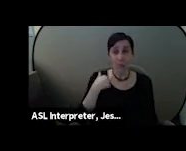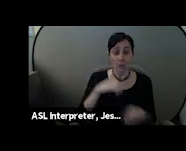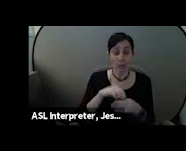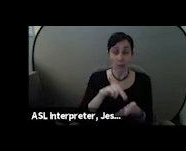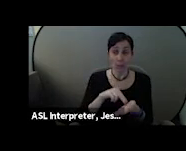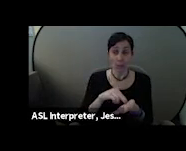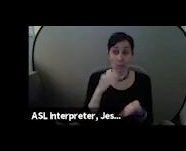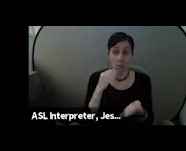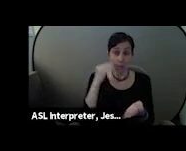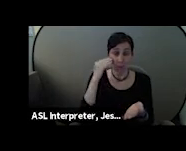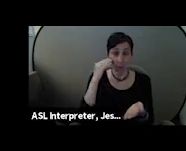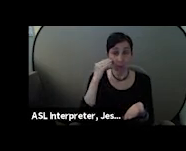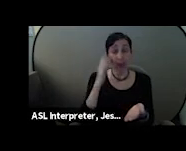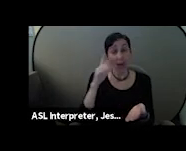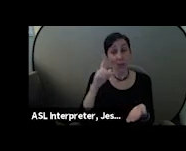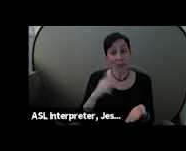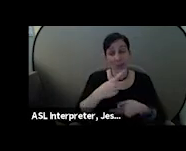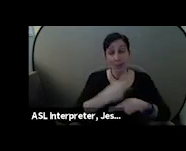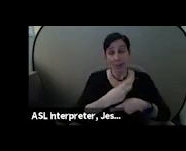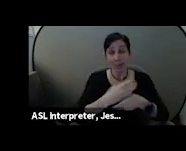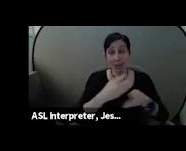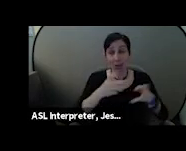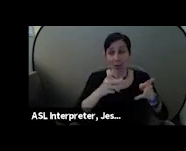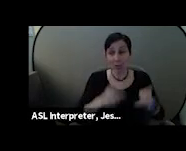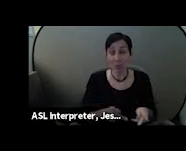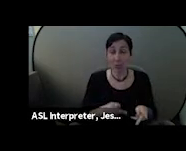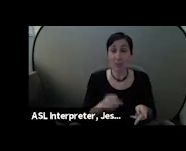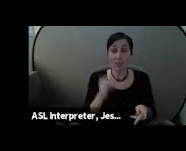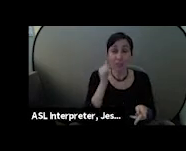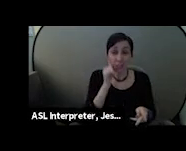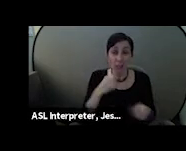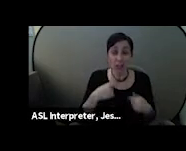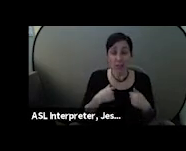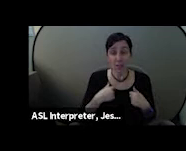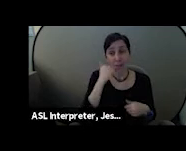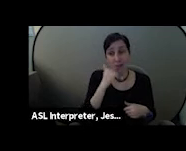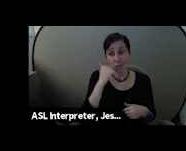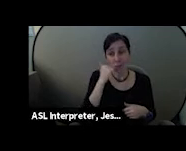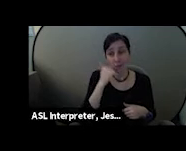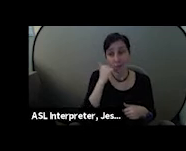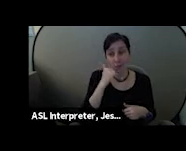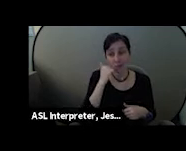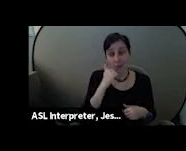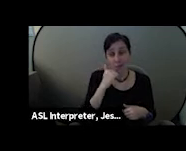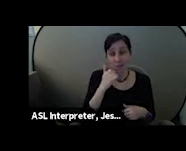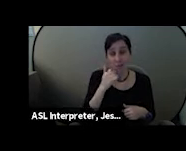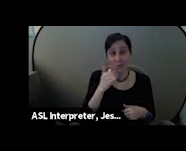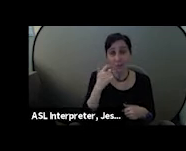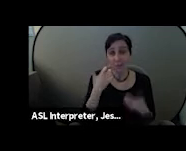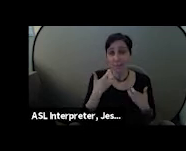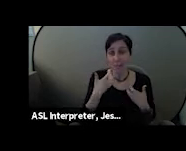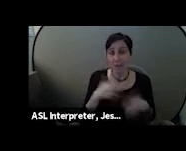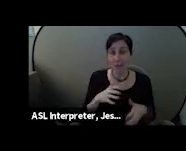have a compassionate caregiver shave me every day. So I wouldn't develop a beard while I'm